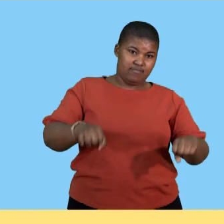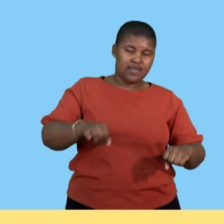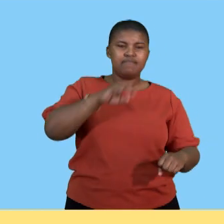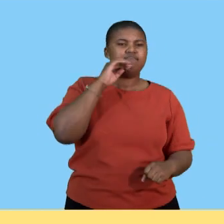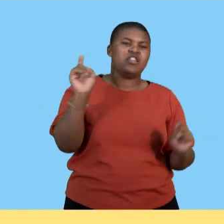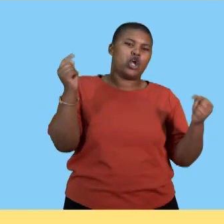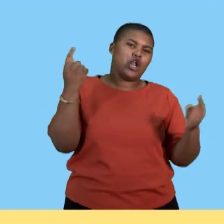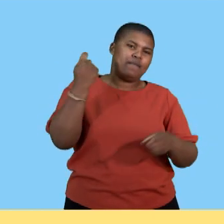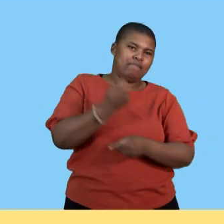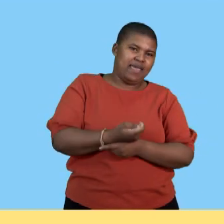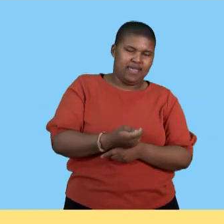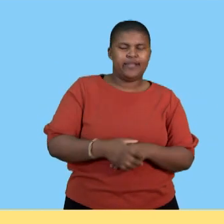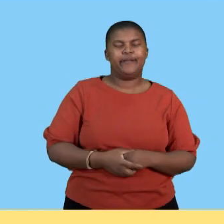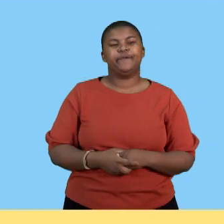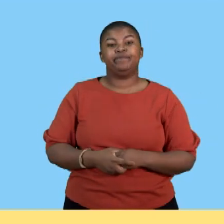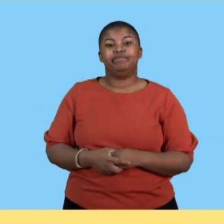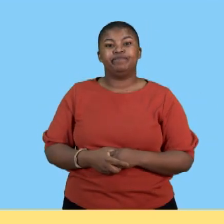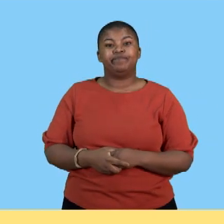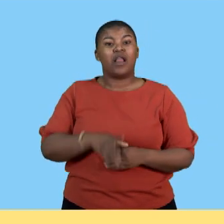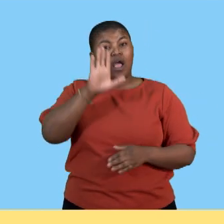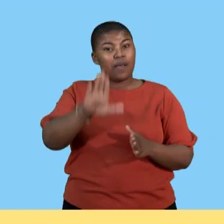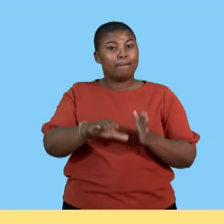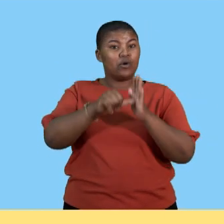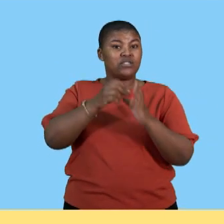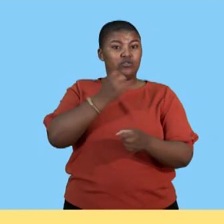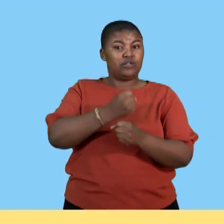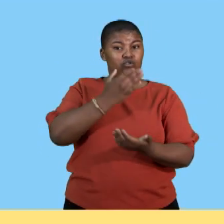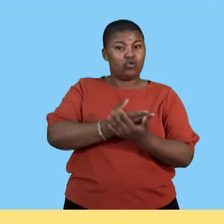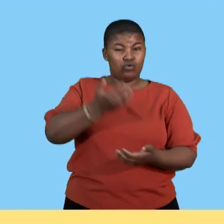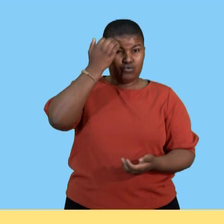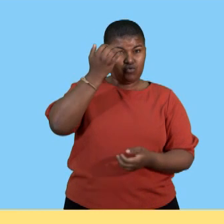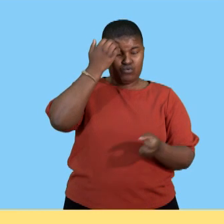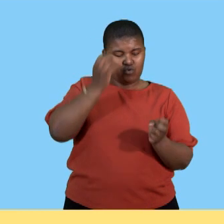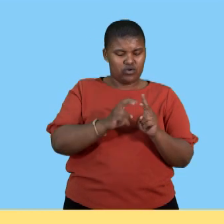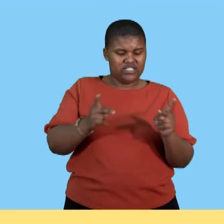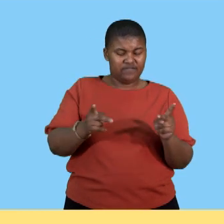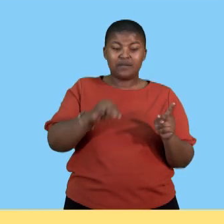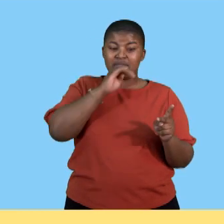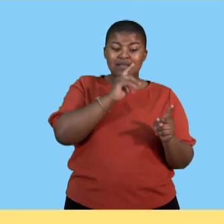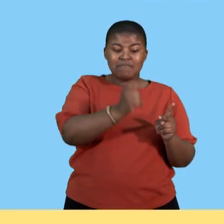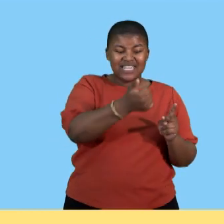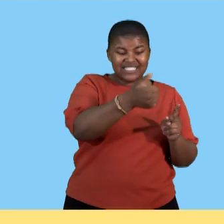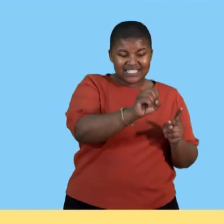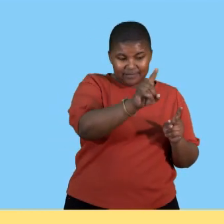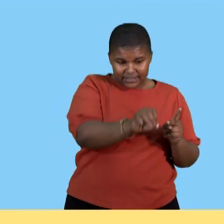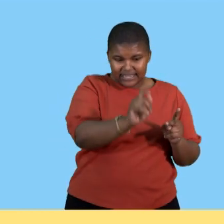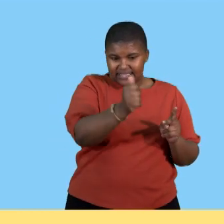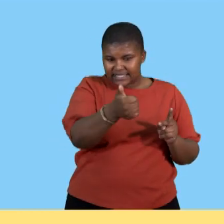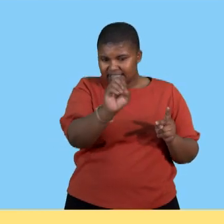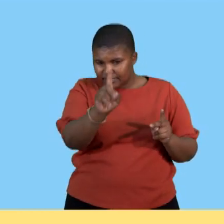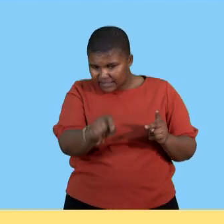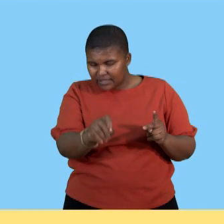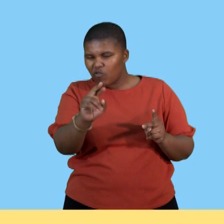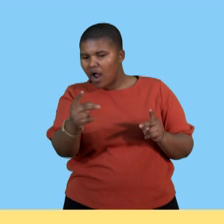as irrecoverable. Very important that the difference must be written off as irrecoverable.